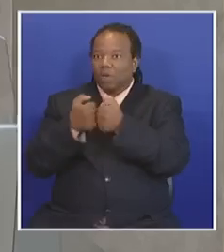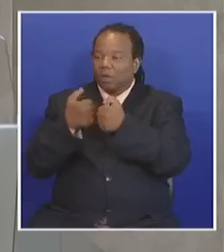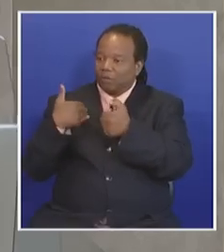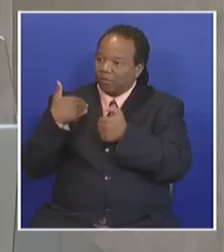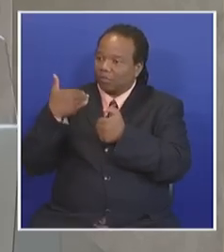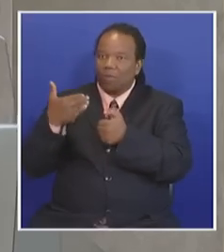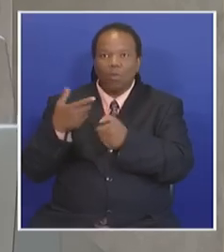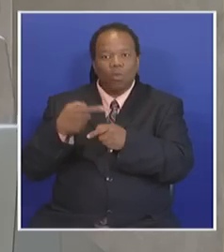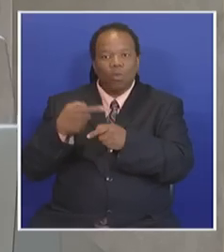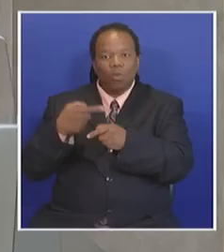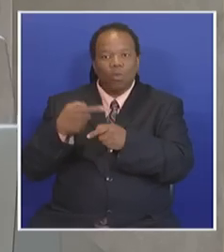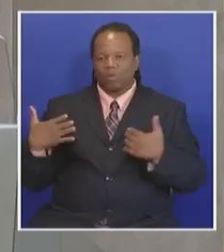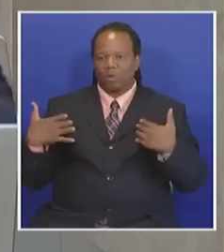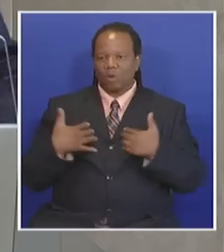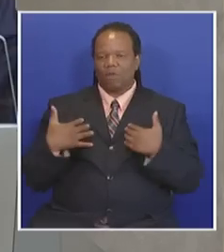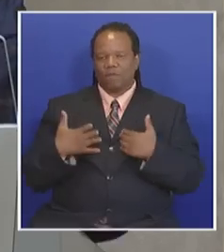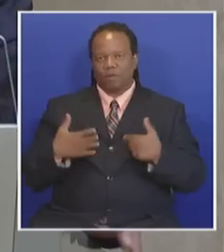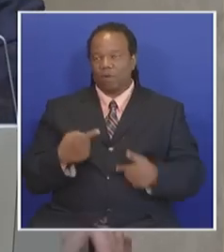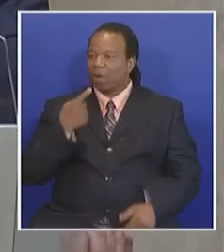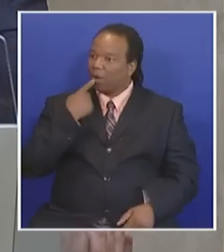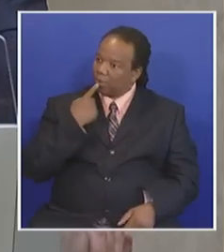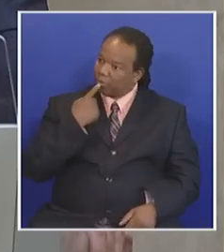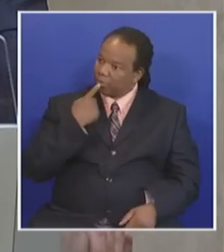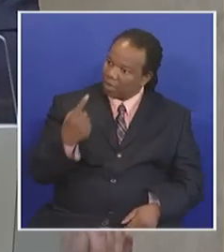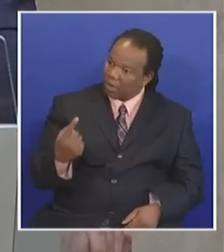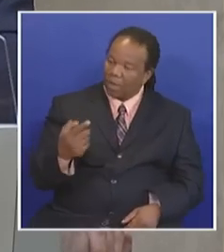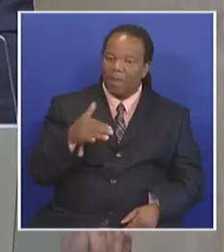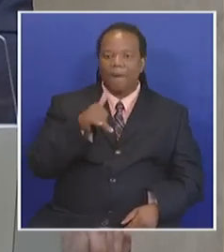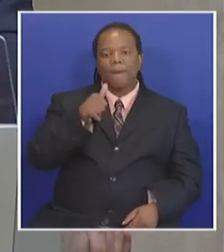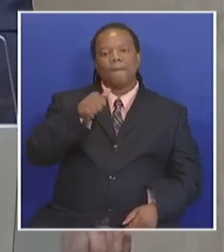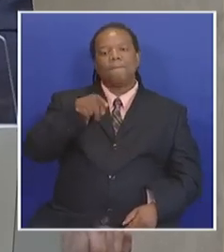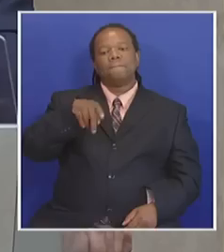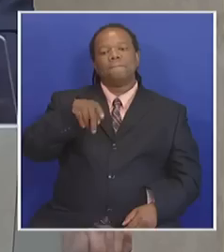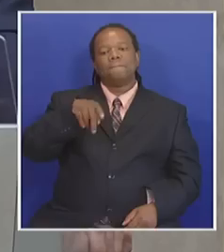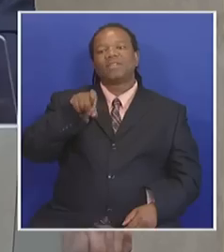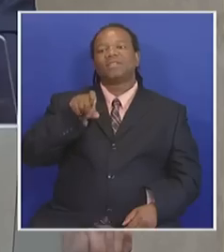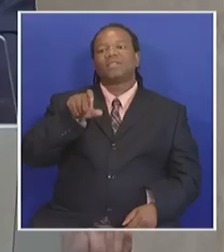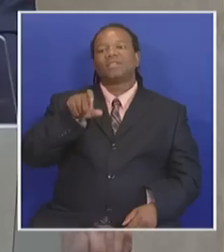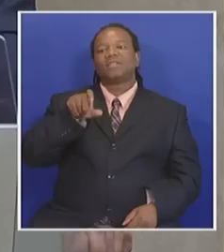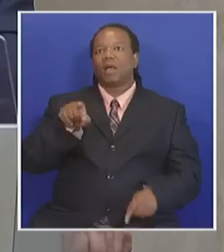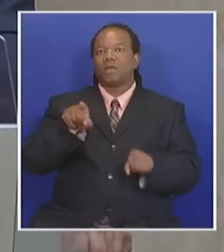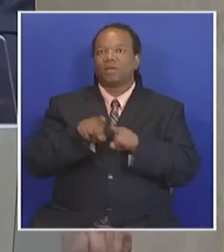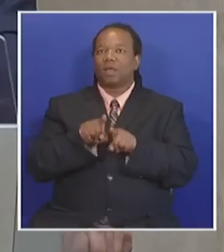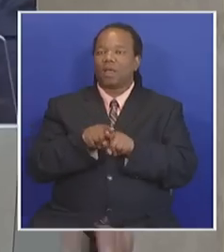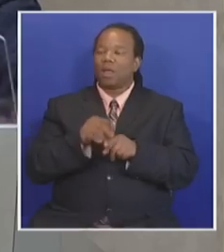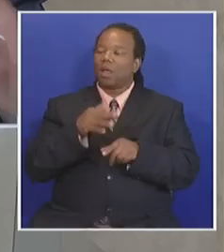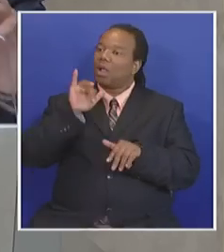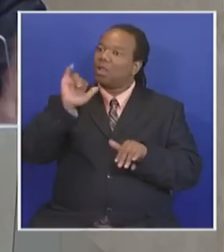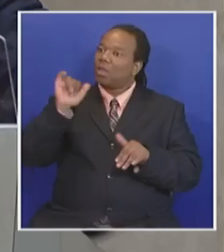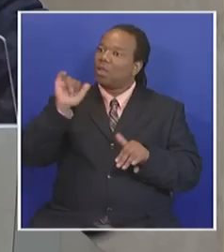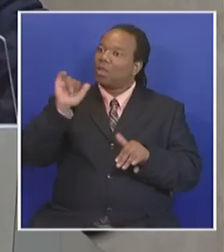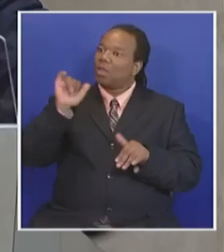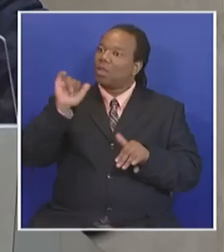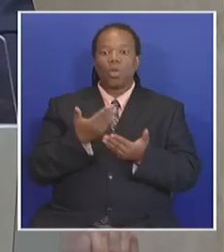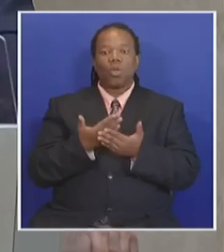afraid." So I would say to you then, according to PAXA, Honorable Makue, the food price barometer, the price of the PAXA food